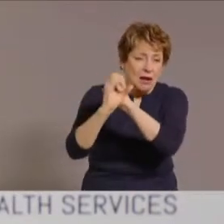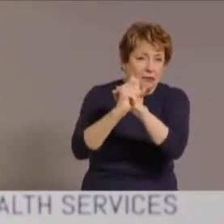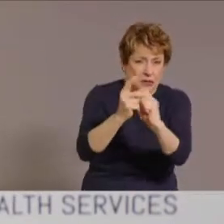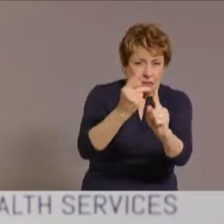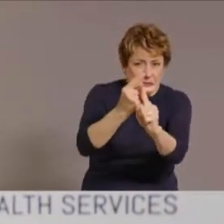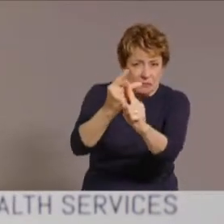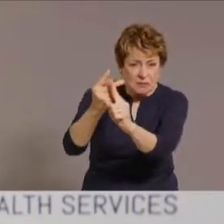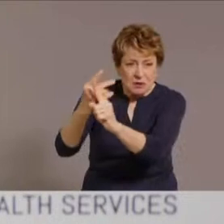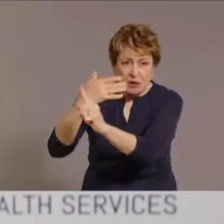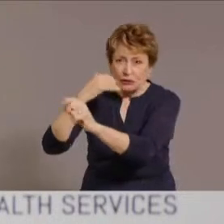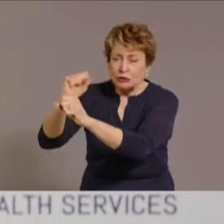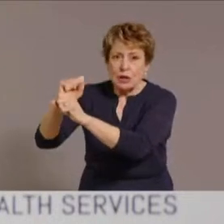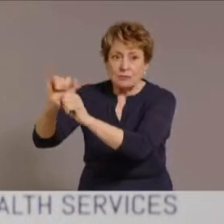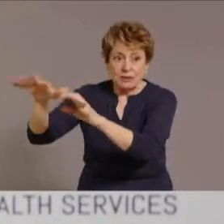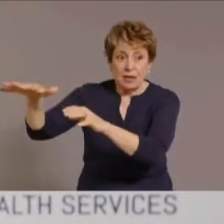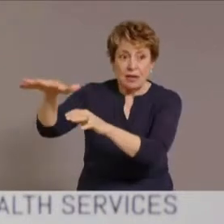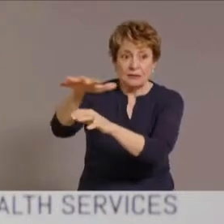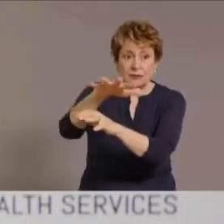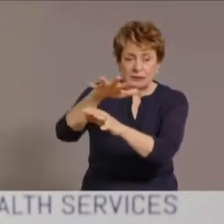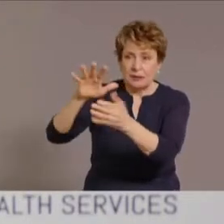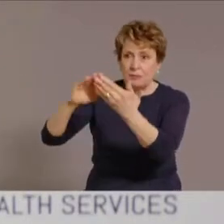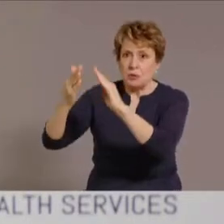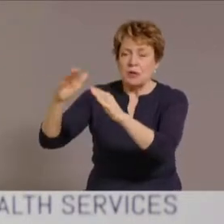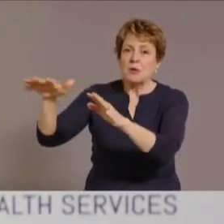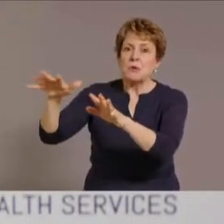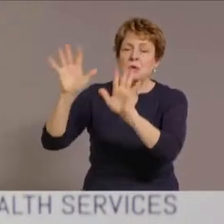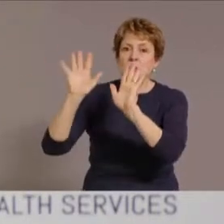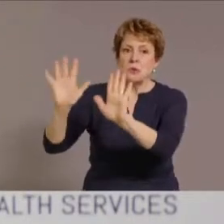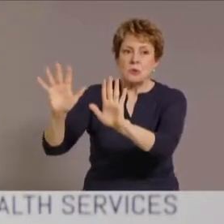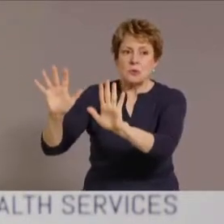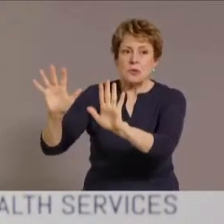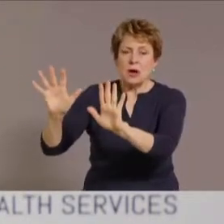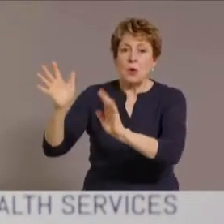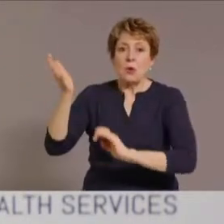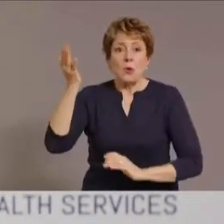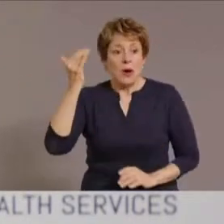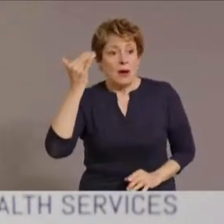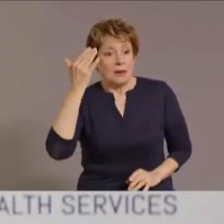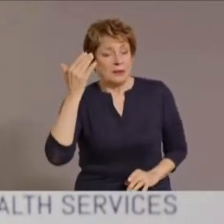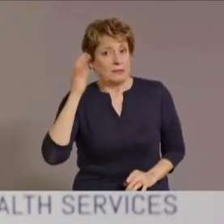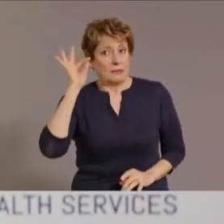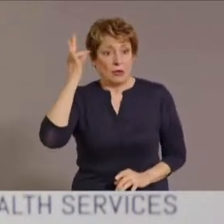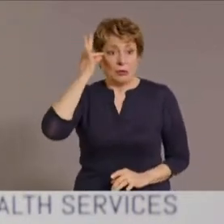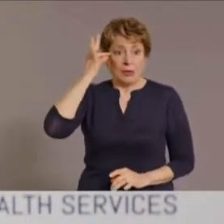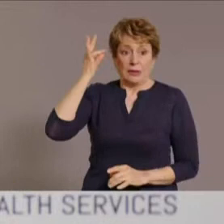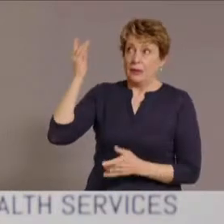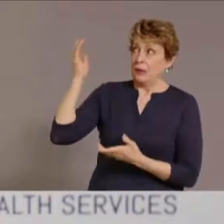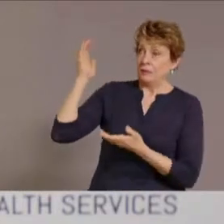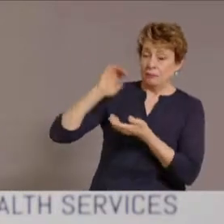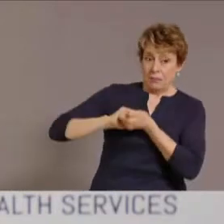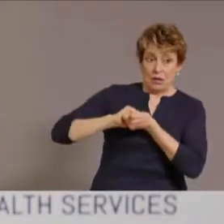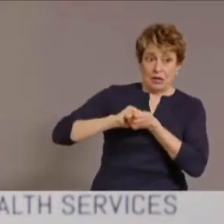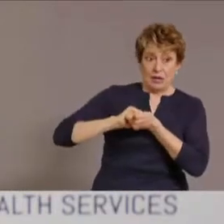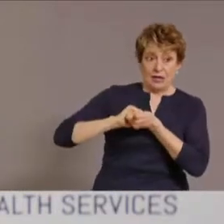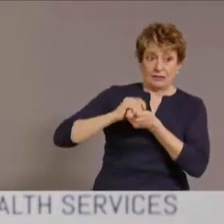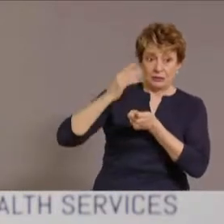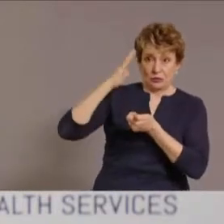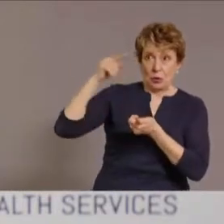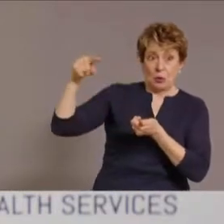so because our federal partners knew that they were at such high risk,